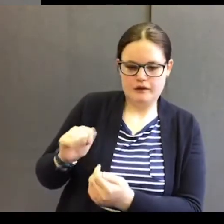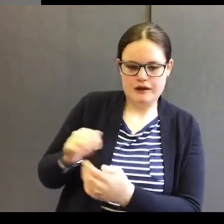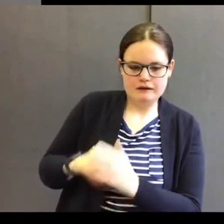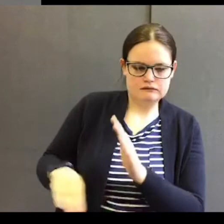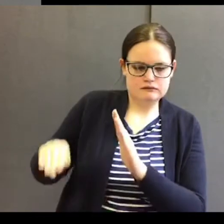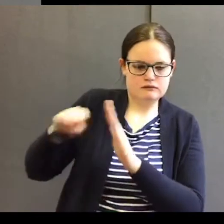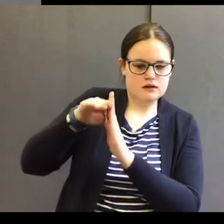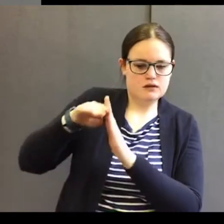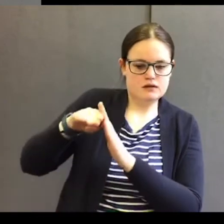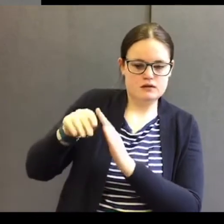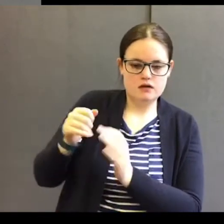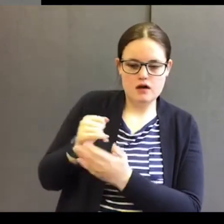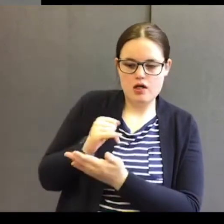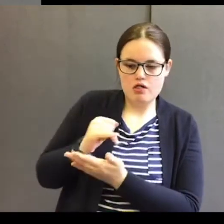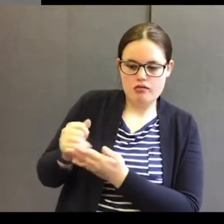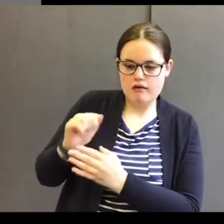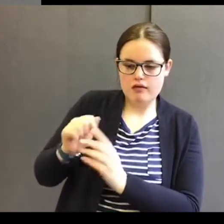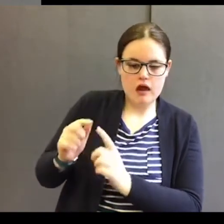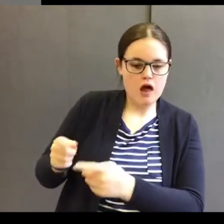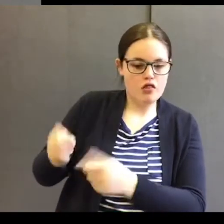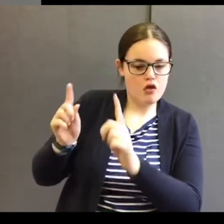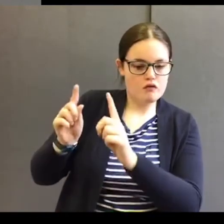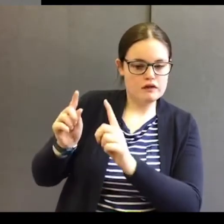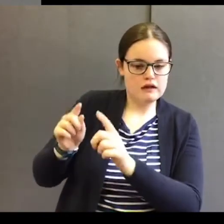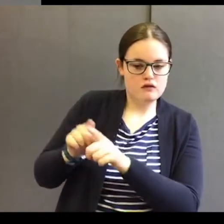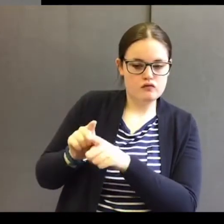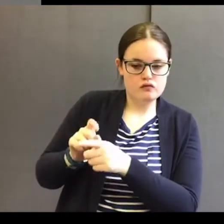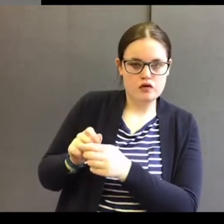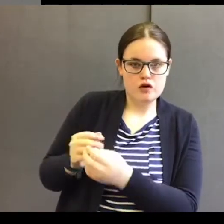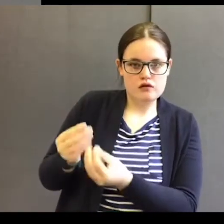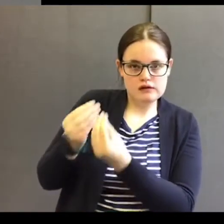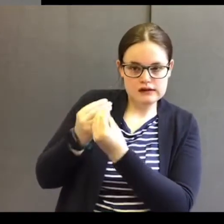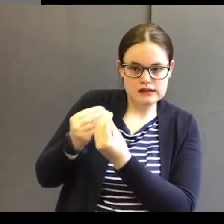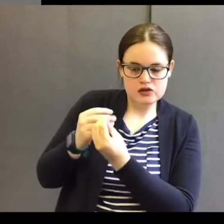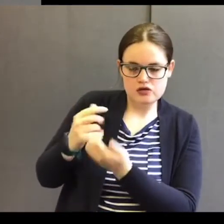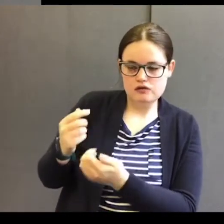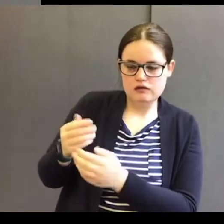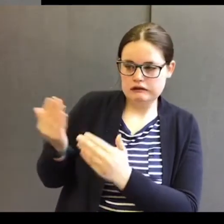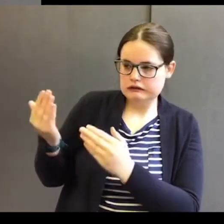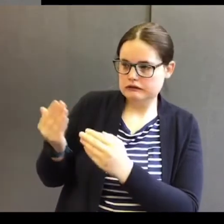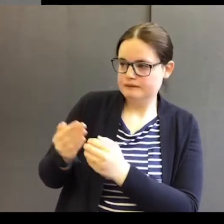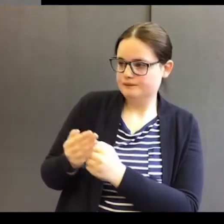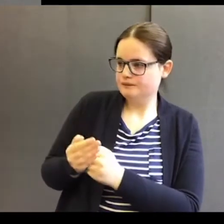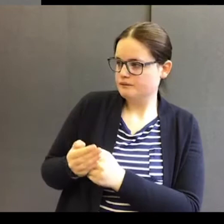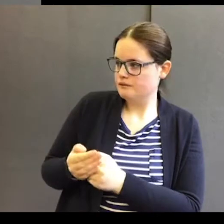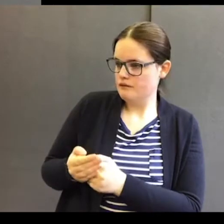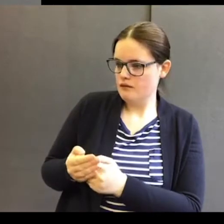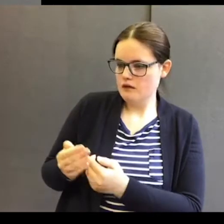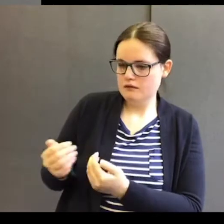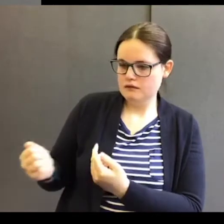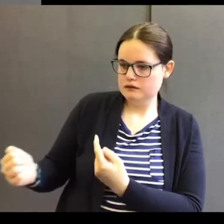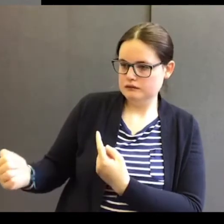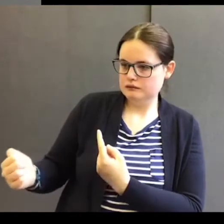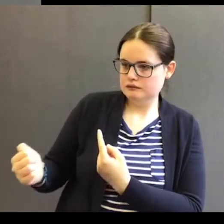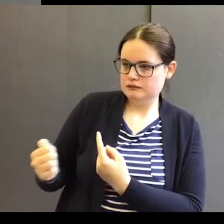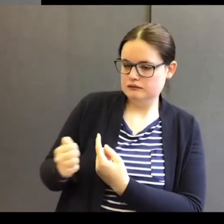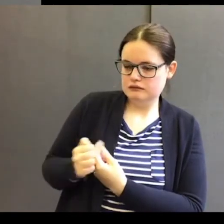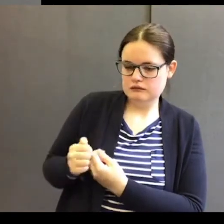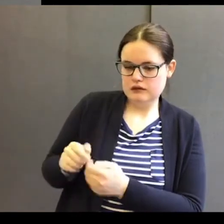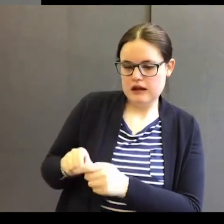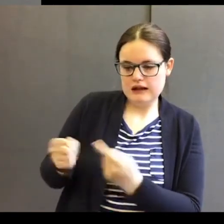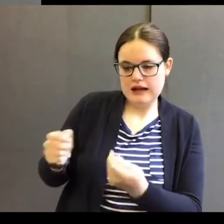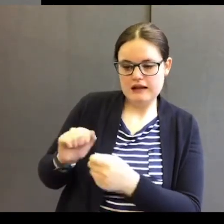to their position, the threat to their authority, and the teaching which cut right across what